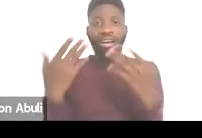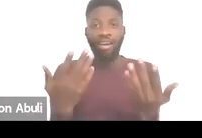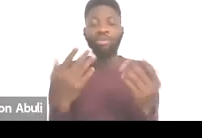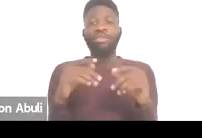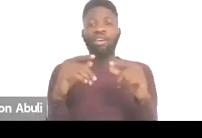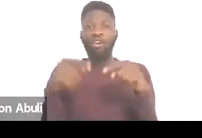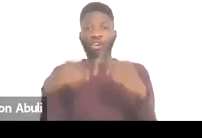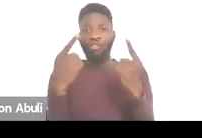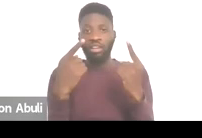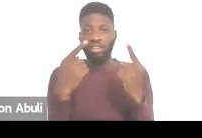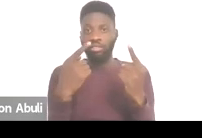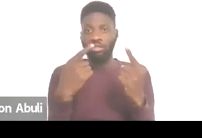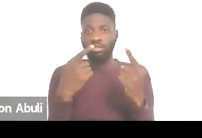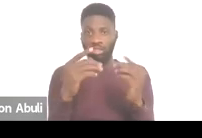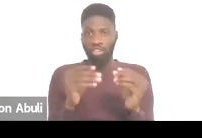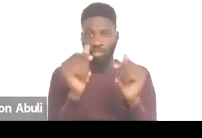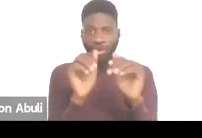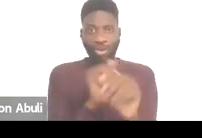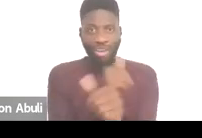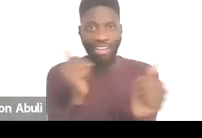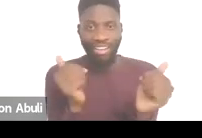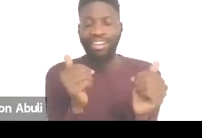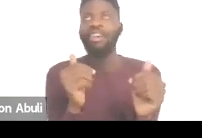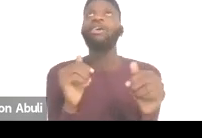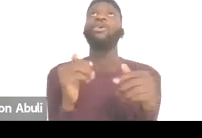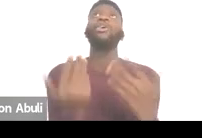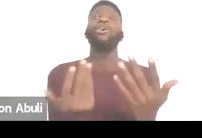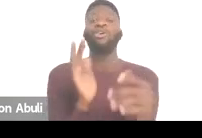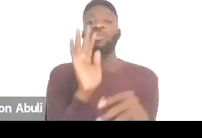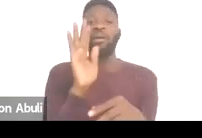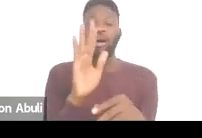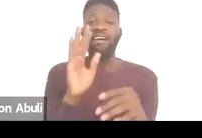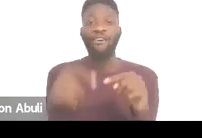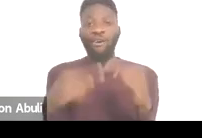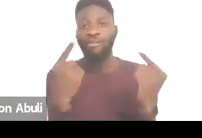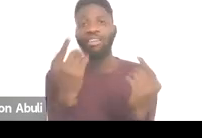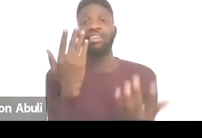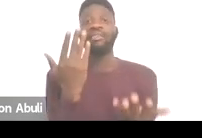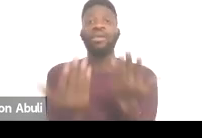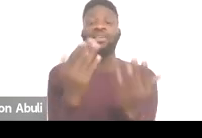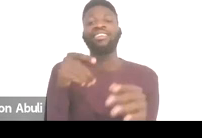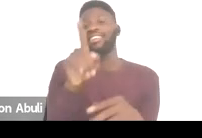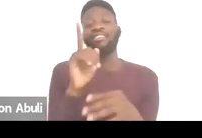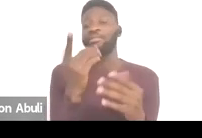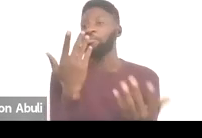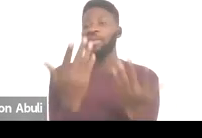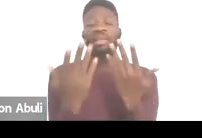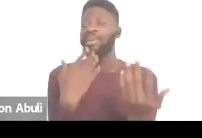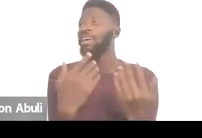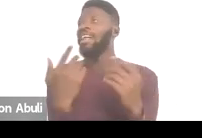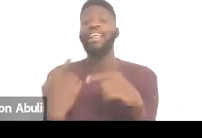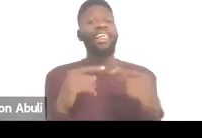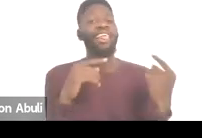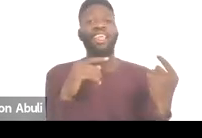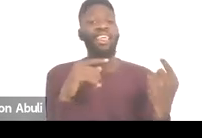resolved? Did your conflict maybe after umekatazwa ama mmebishana about